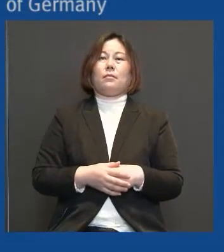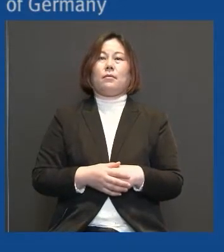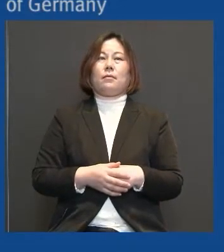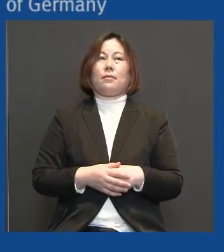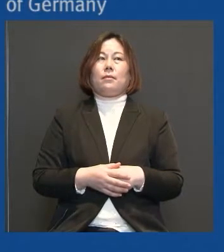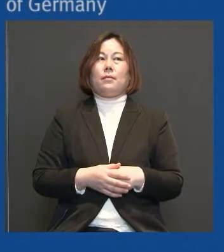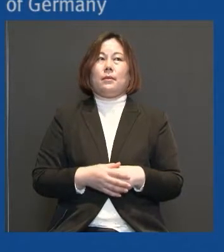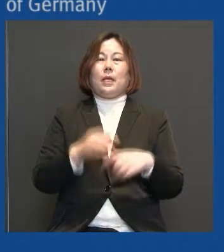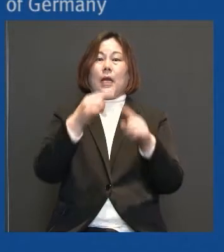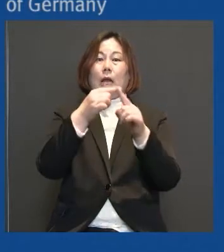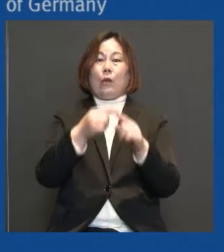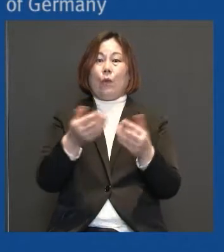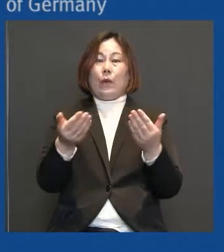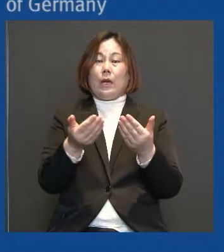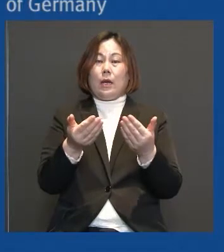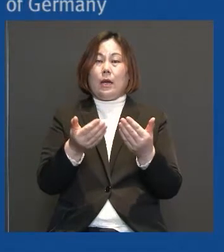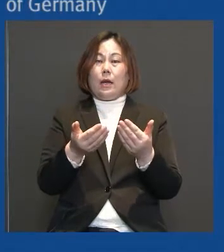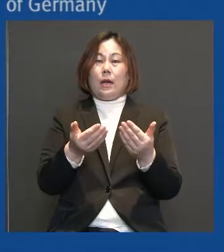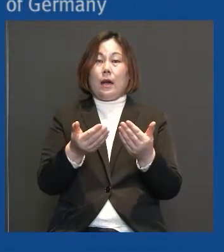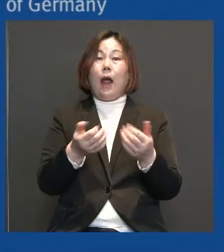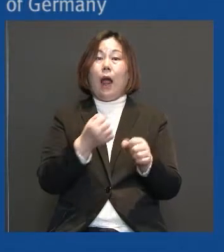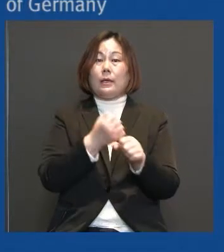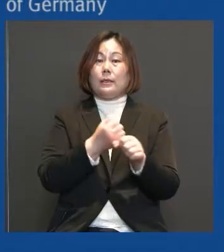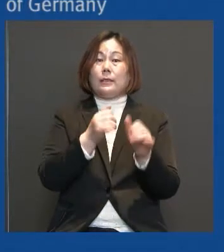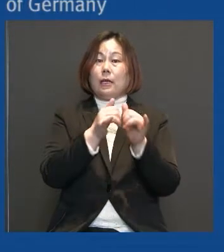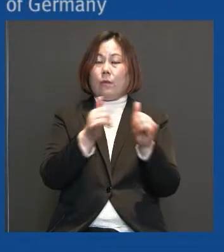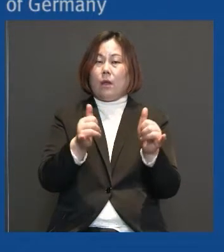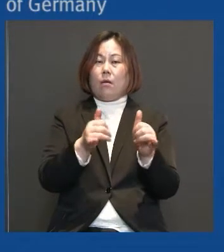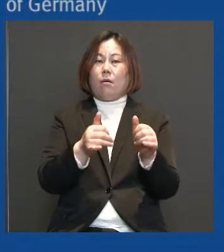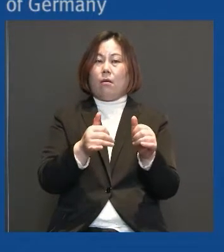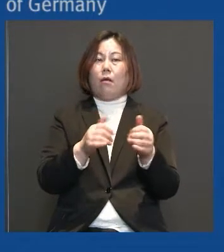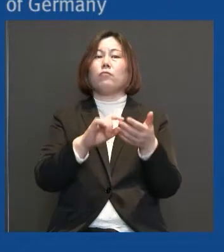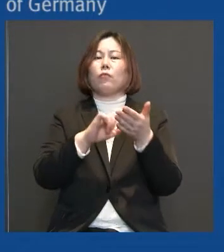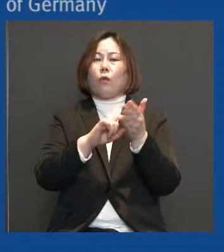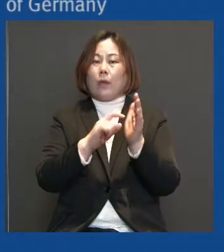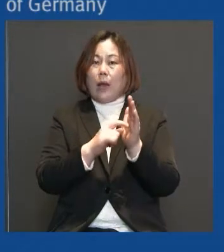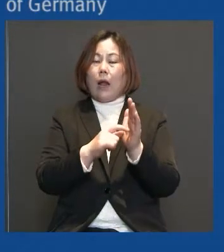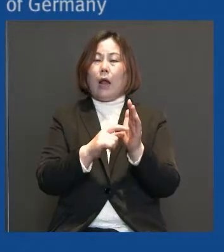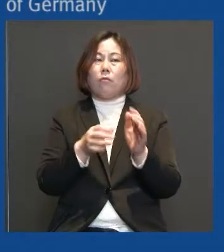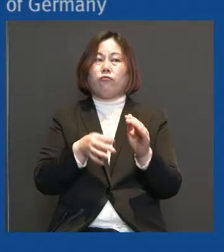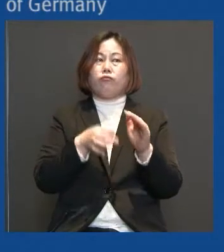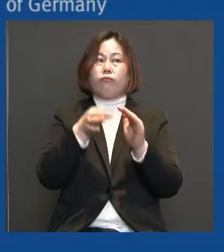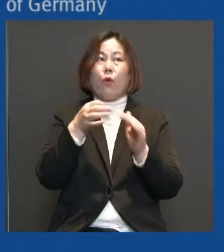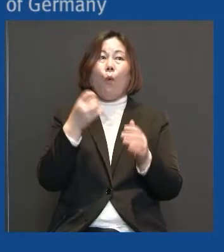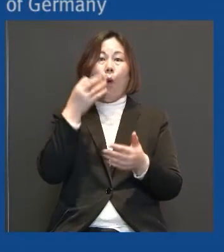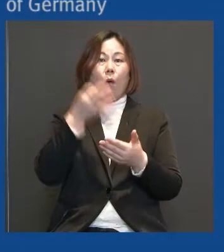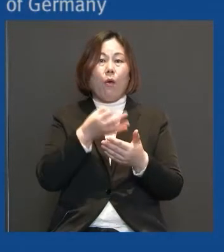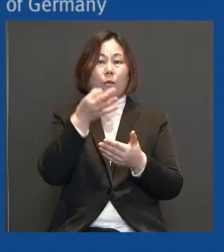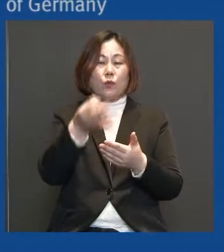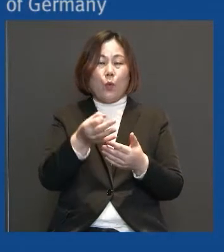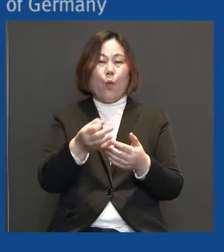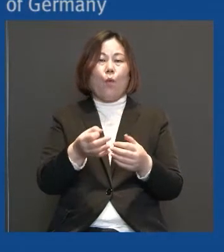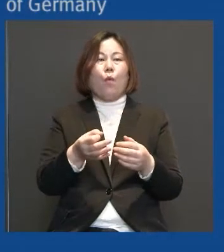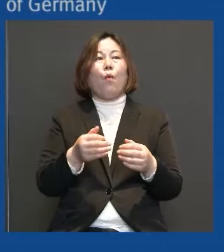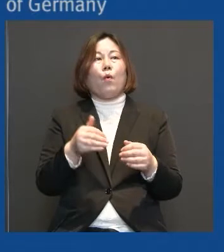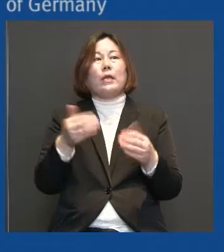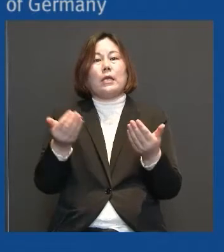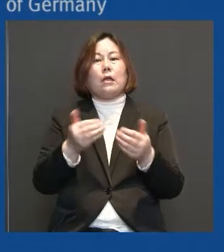campaign Concerted Action for Nursing was launched by the before-mentioned Ministries of Health and Family